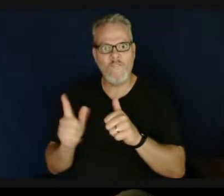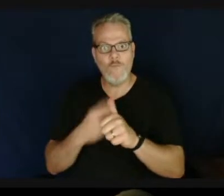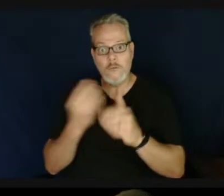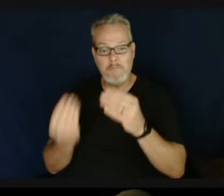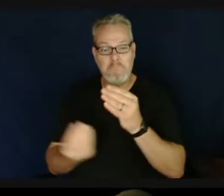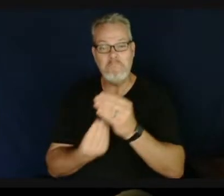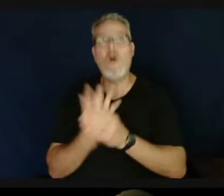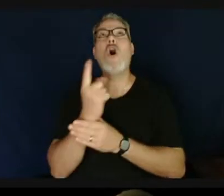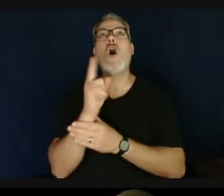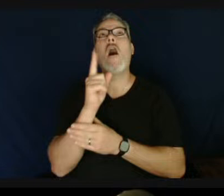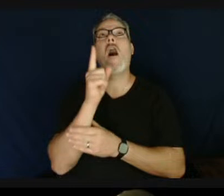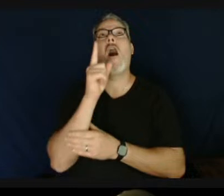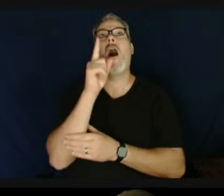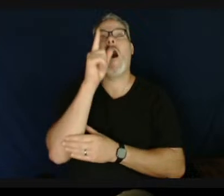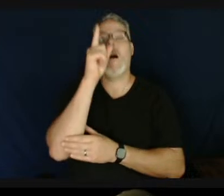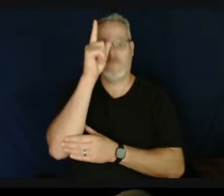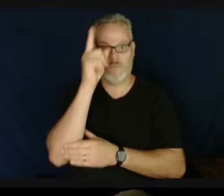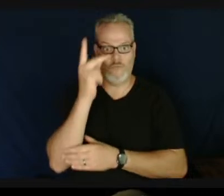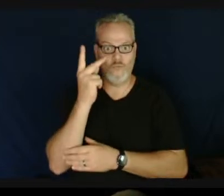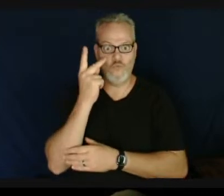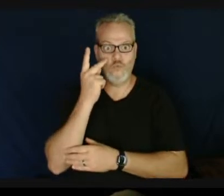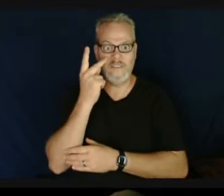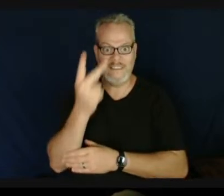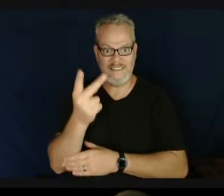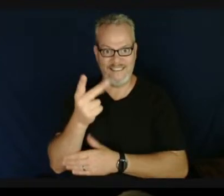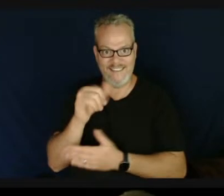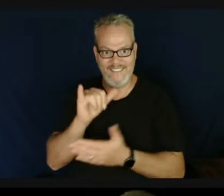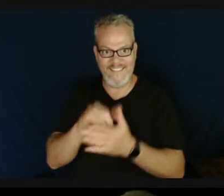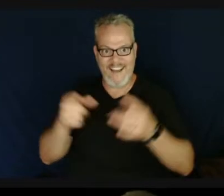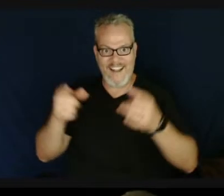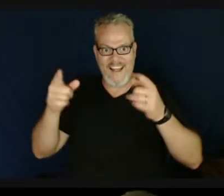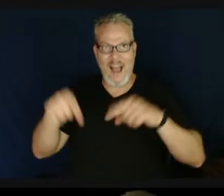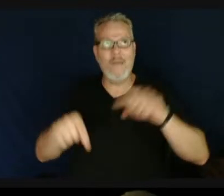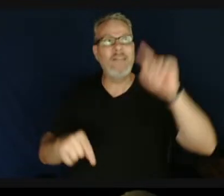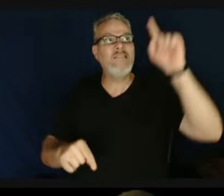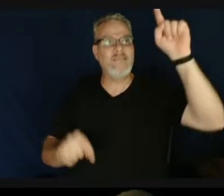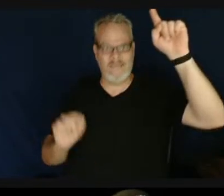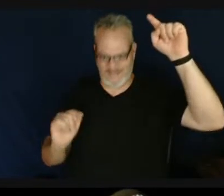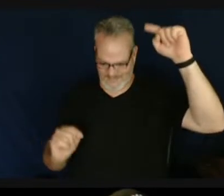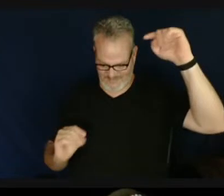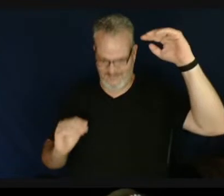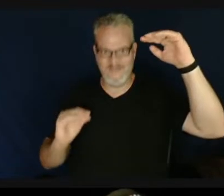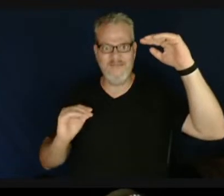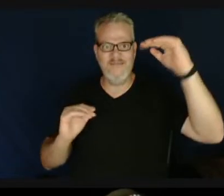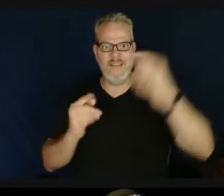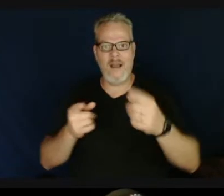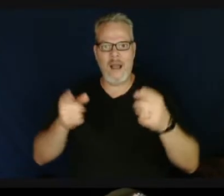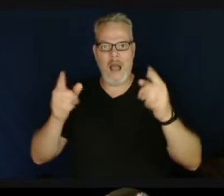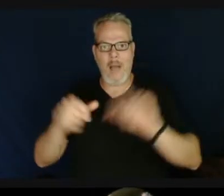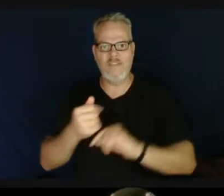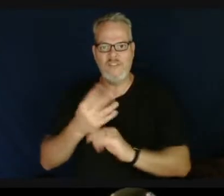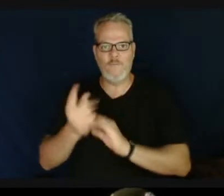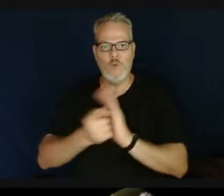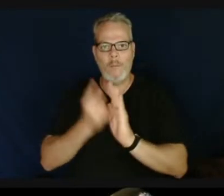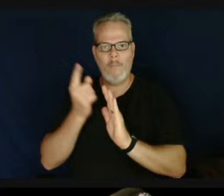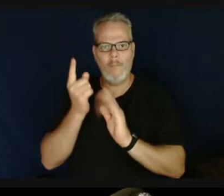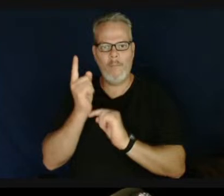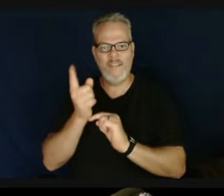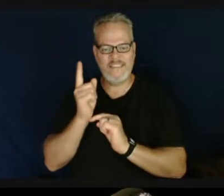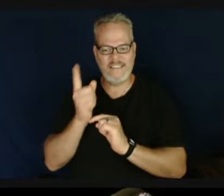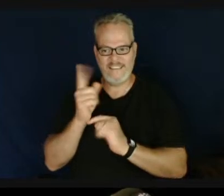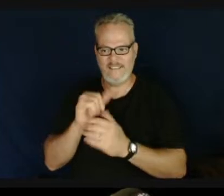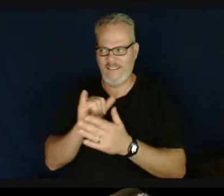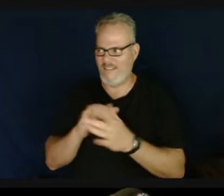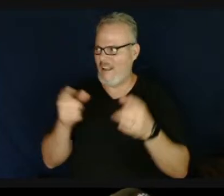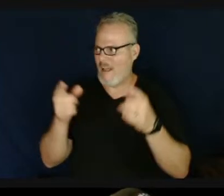you see both 15 and 16, just a few minutes. And so that's a little bit more about those fountains. And